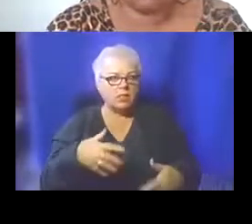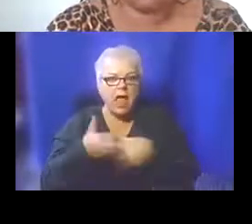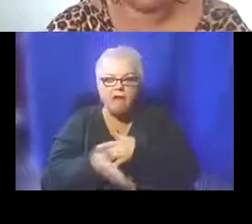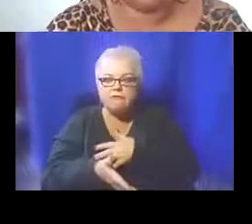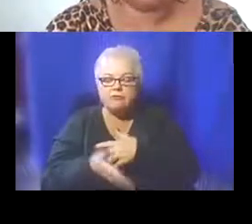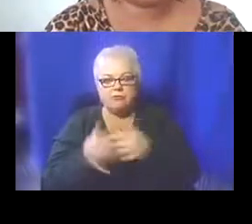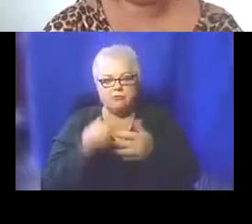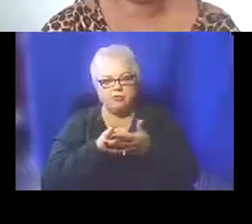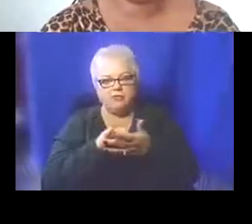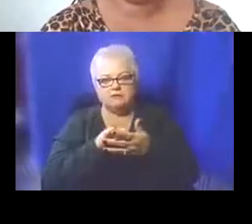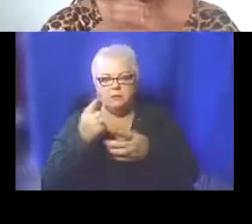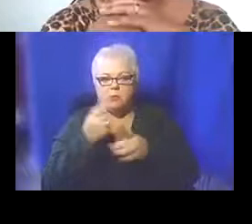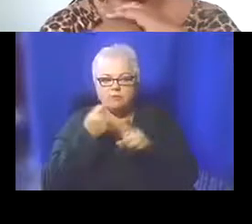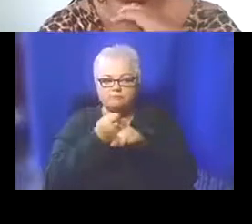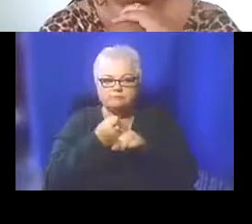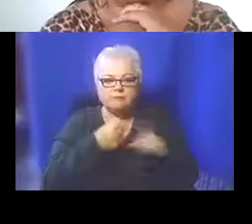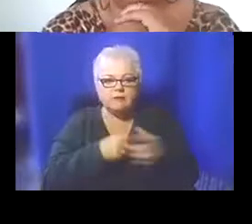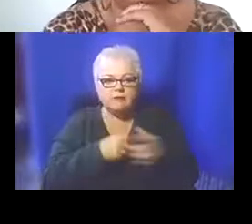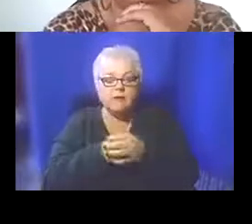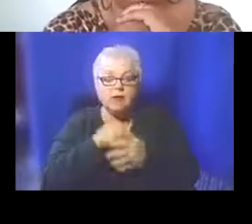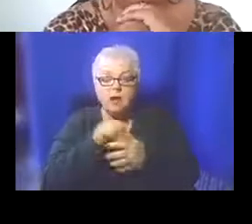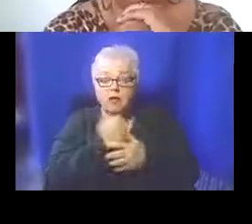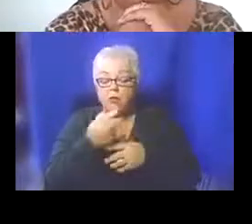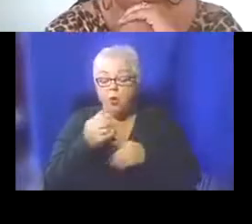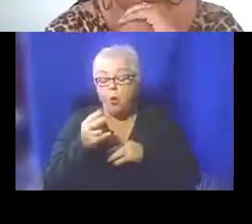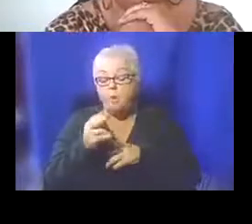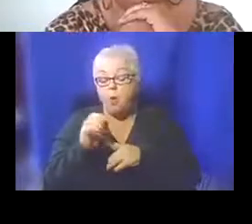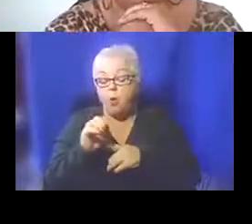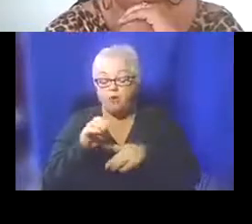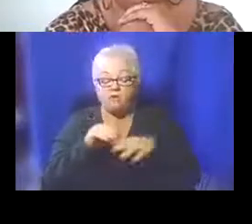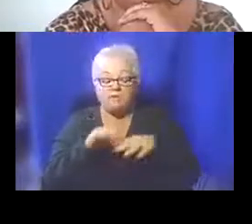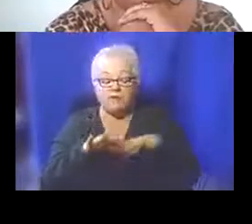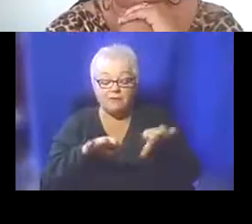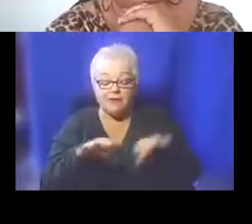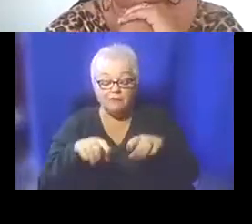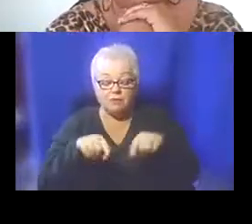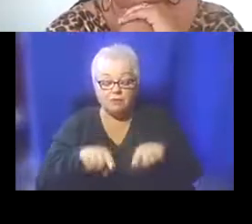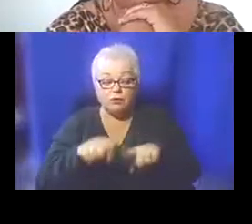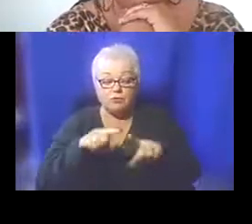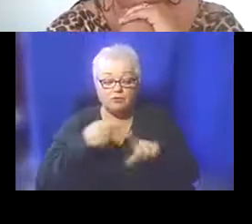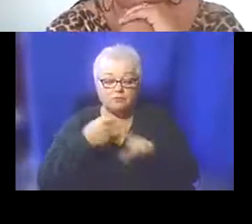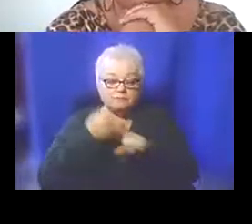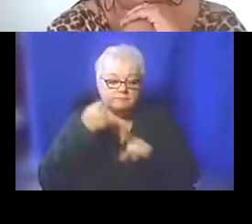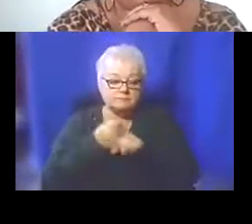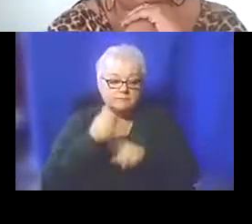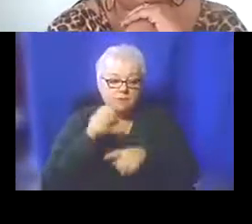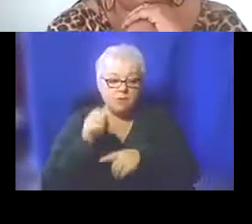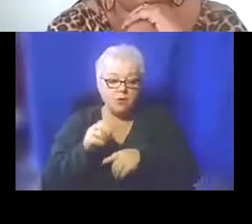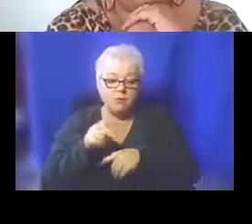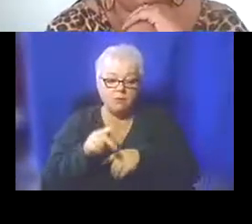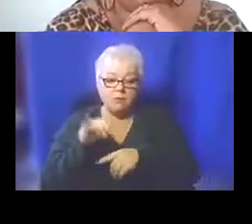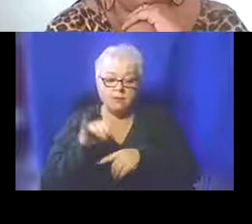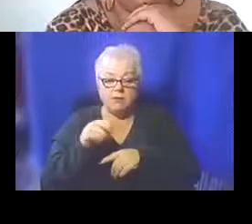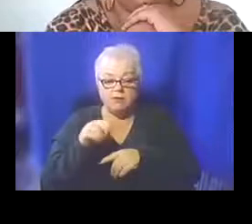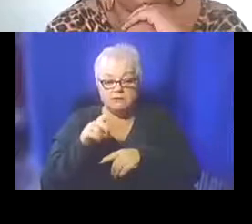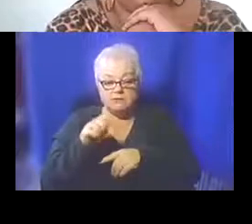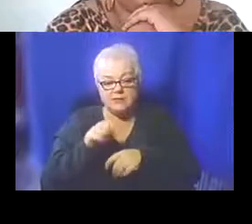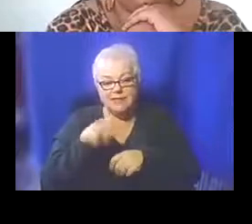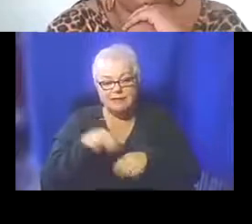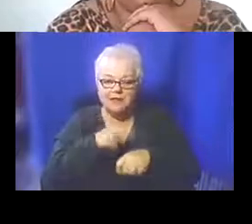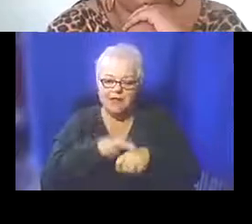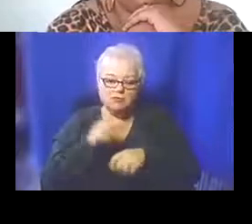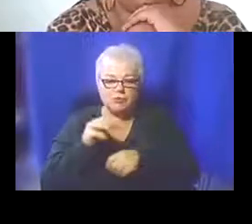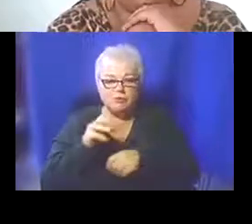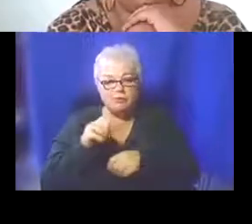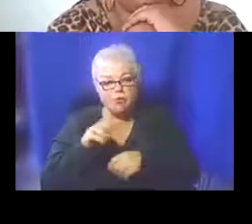assault. Other hormones that affect the behavior at the time of the assault are opioids, which is like natural morphine. So